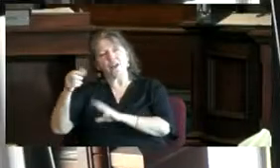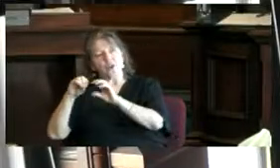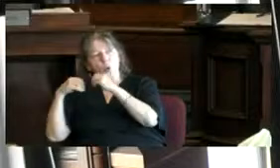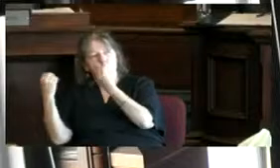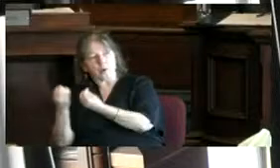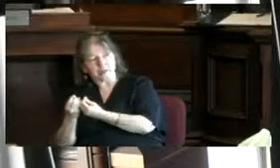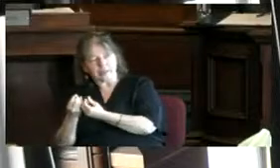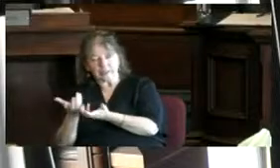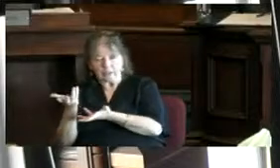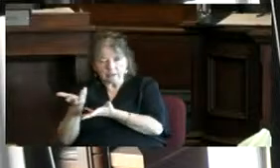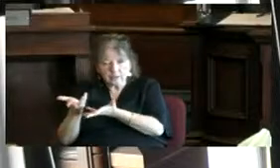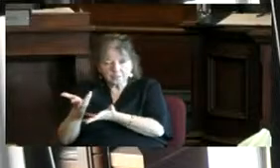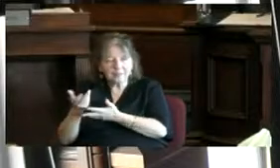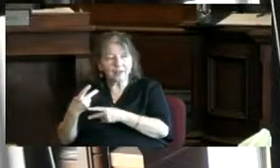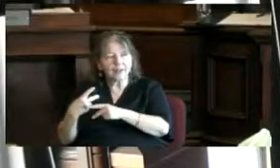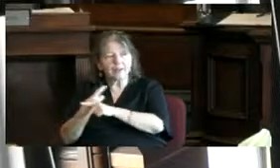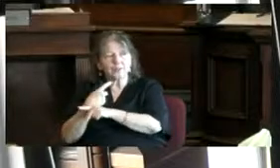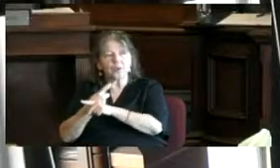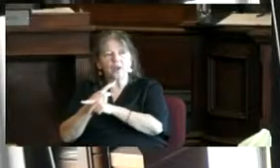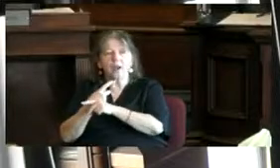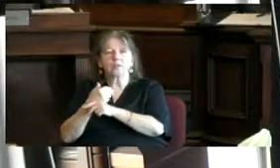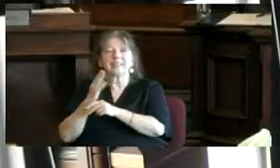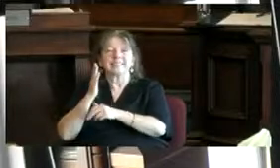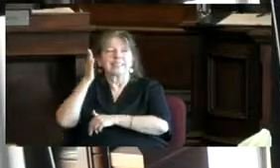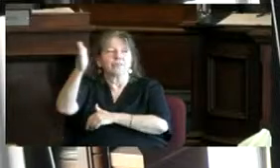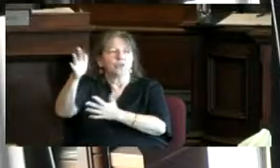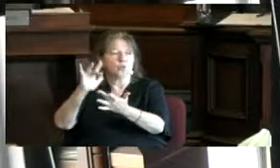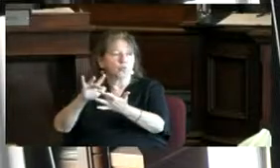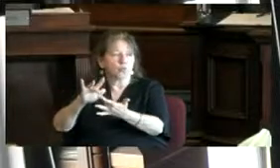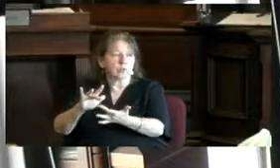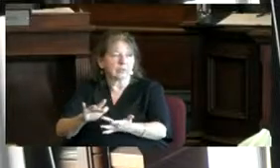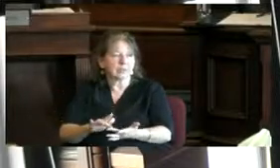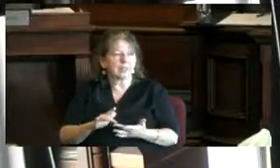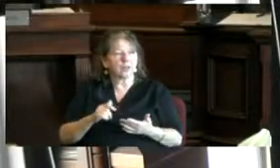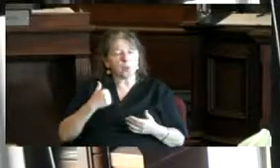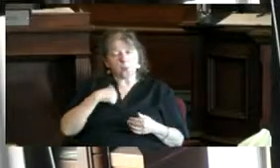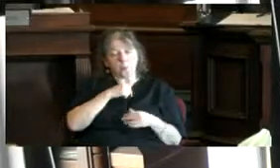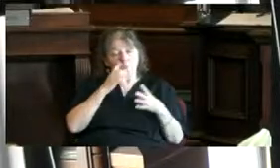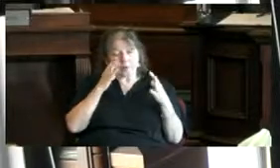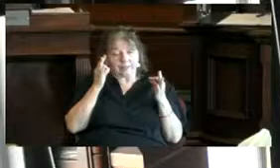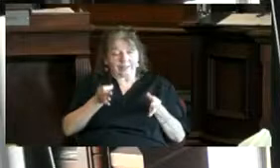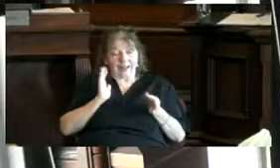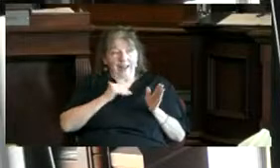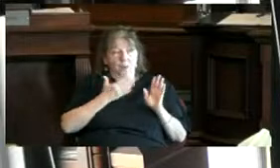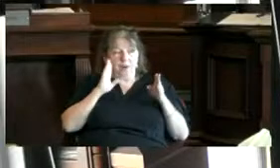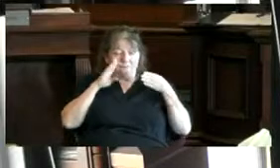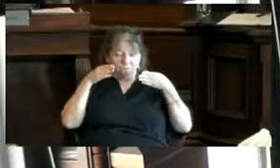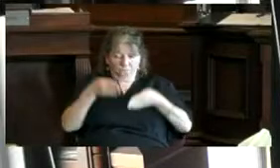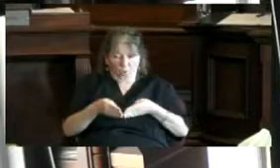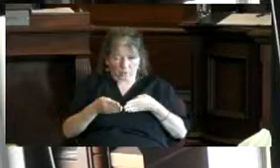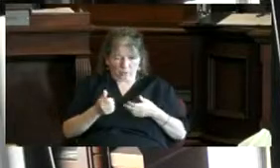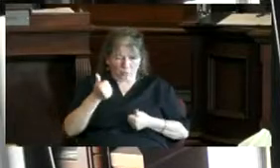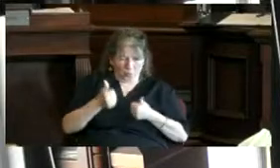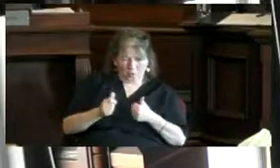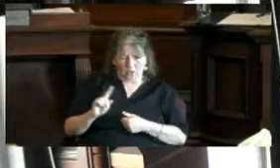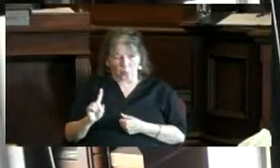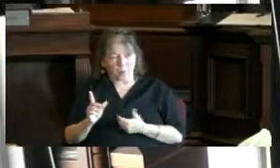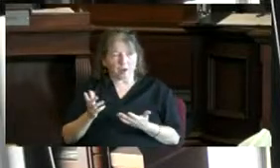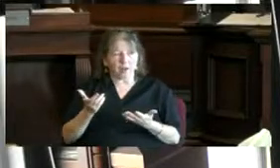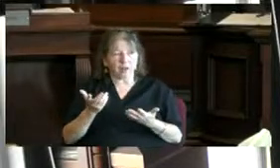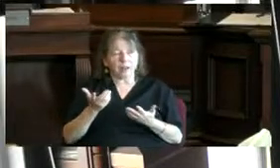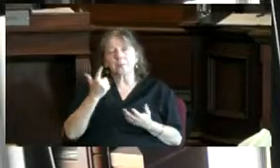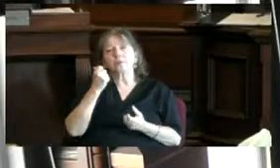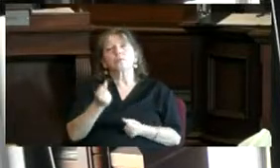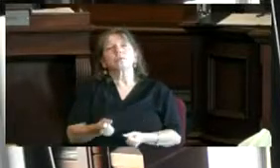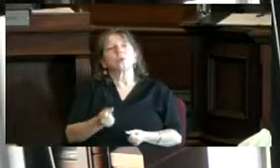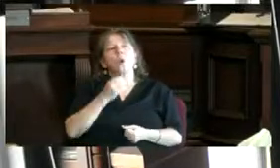organizations about future outreach efforts and kind of deciding what our focal point, where we'd like to start, because there are so many